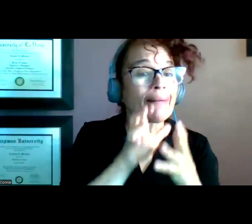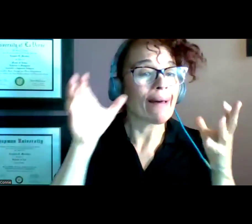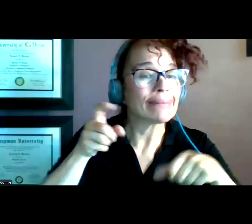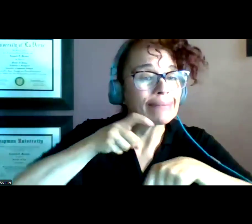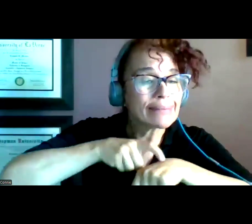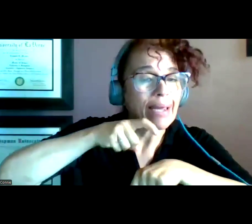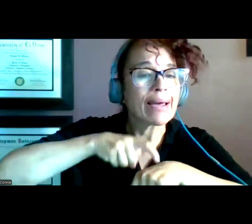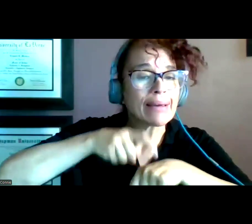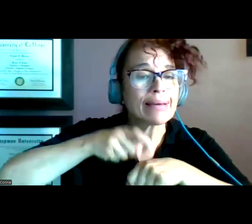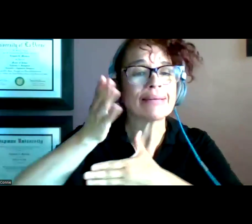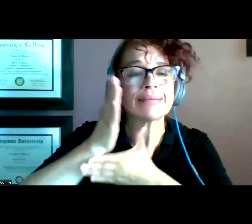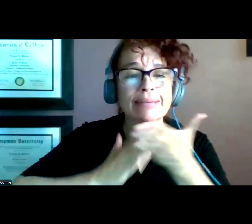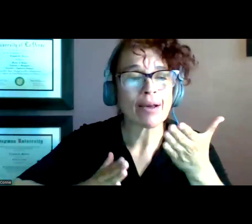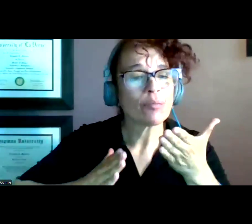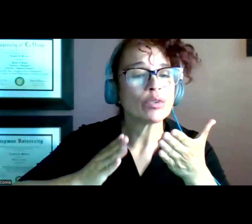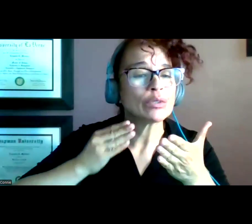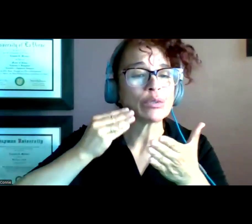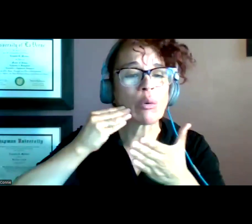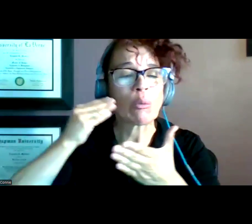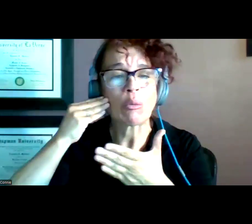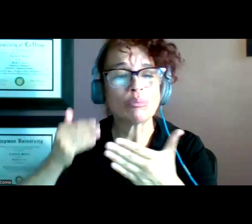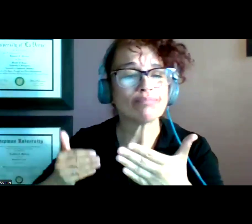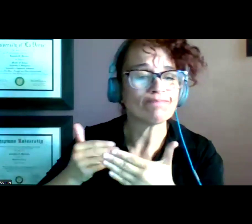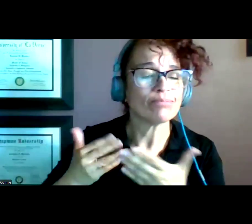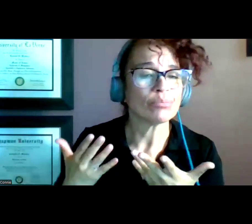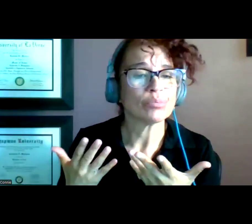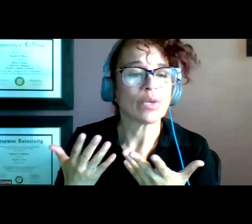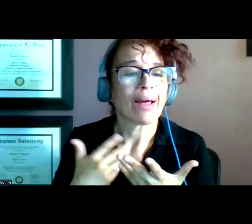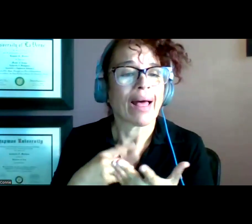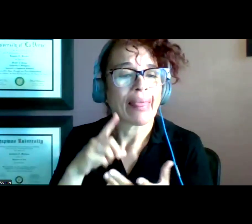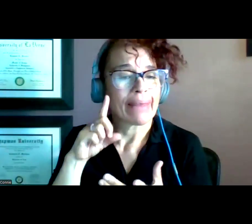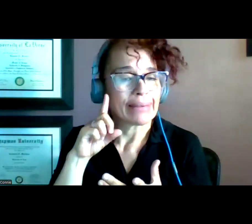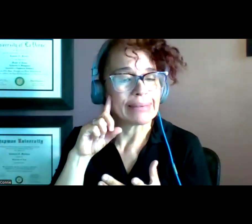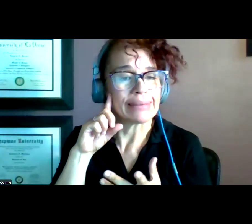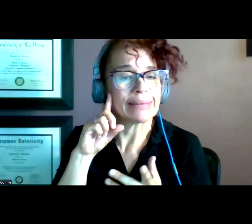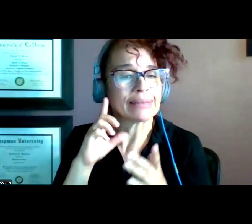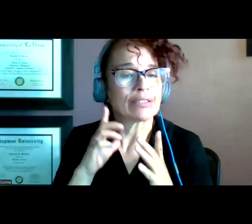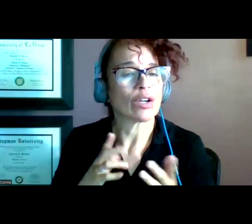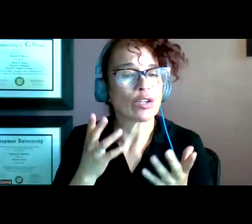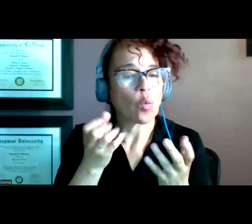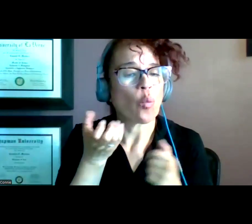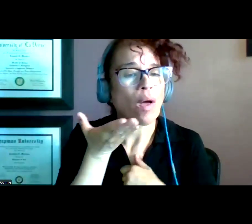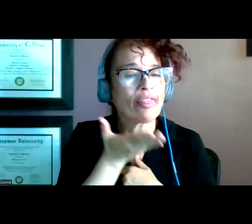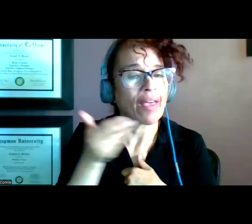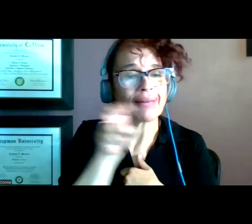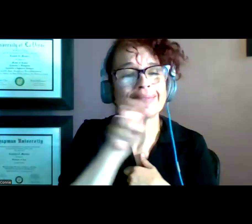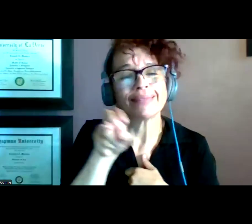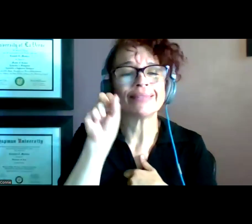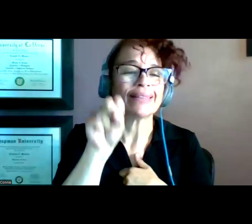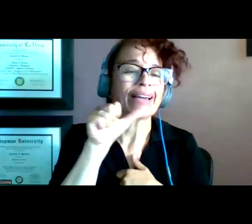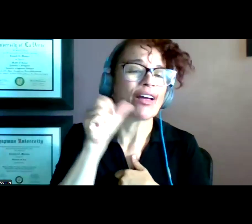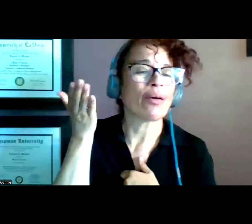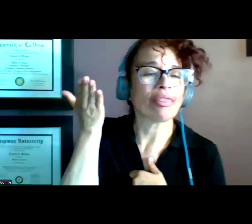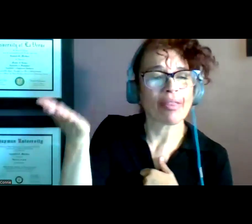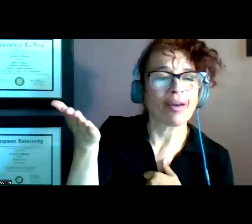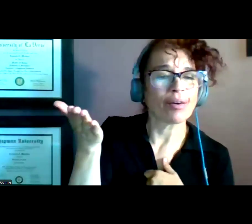Although some of them are brought into the home. And I think transportation is just one of those things that people say, oh yeah, it's there,